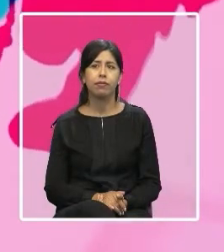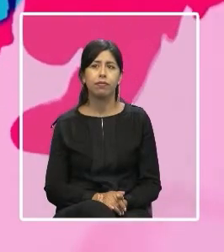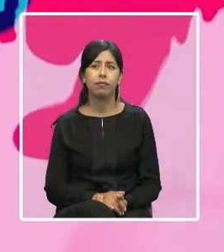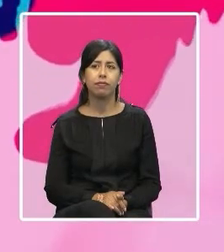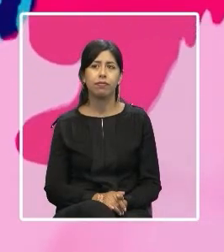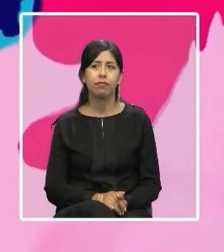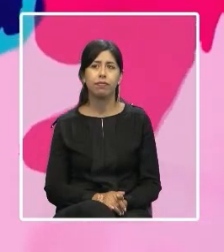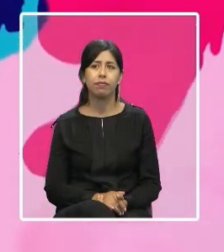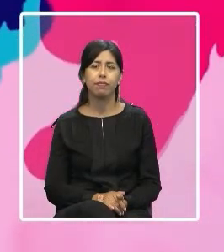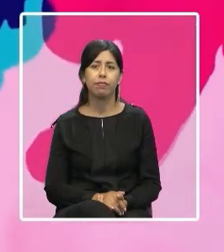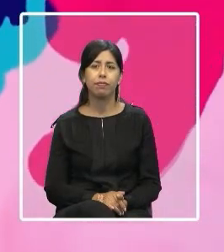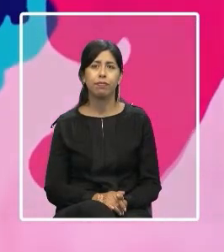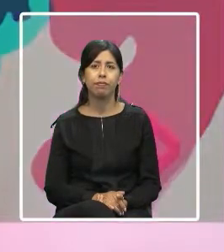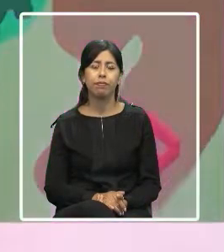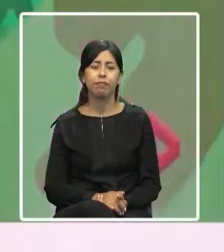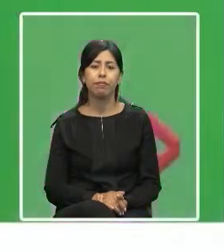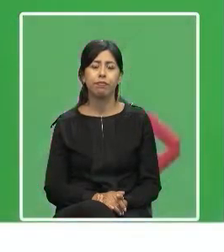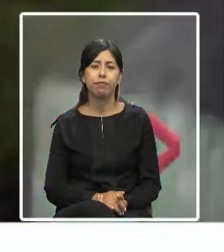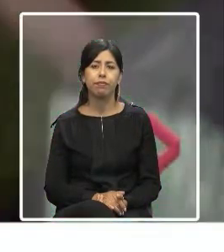See that.